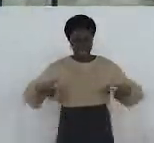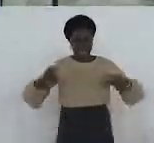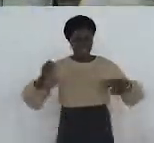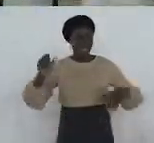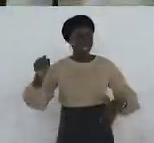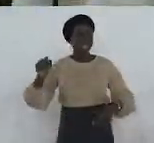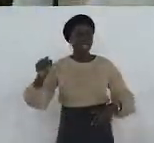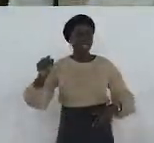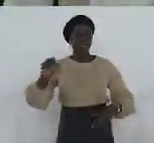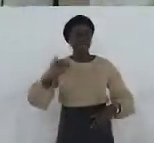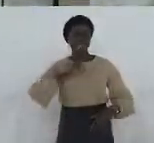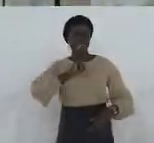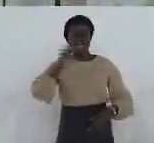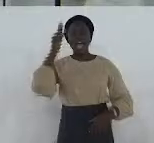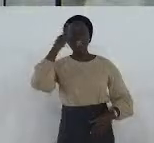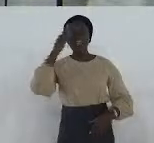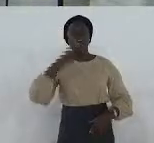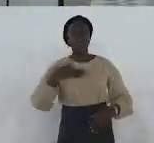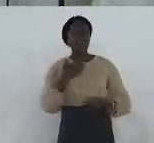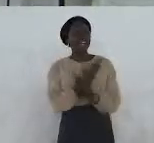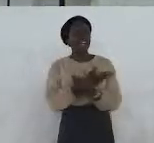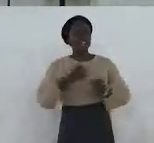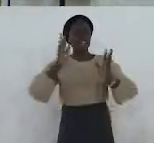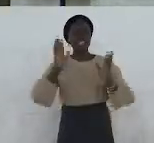my I know